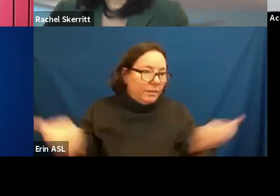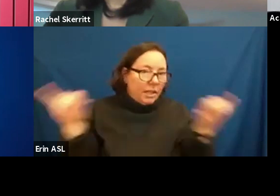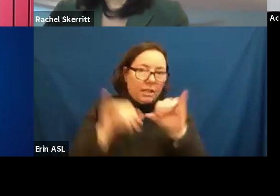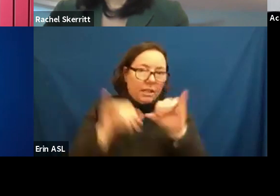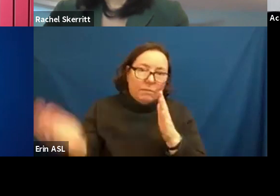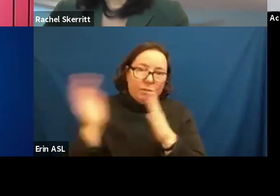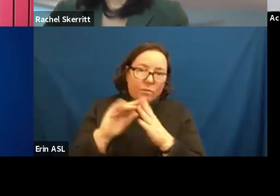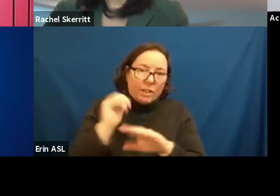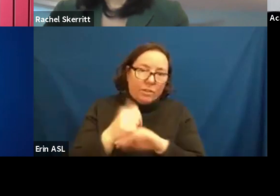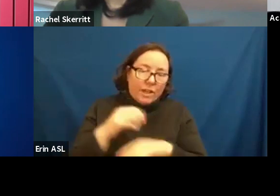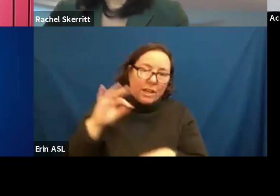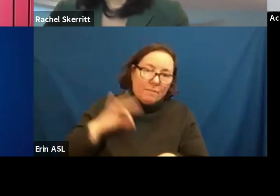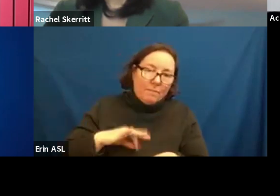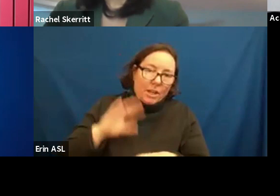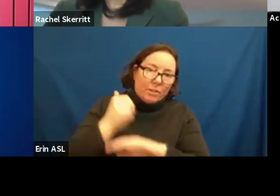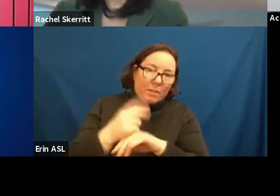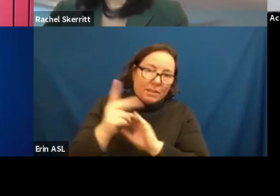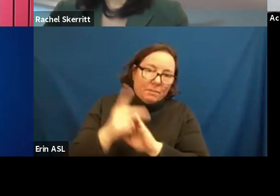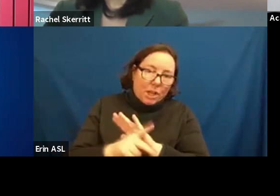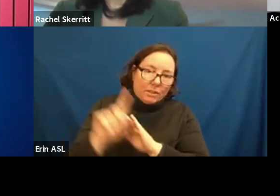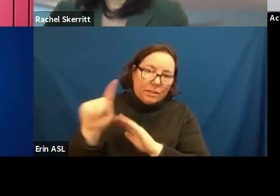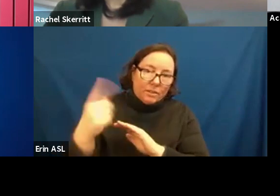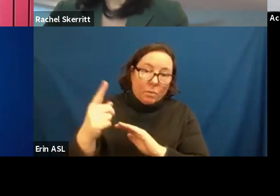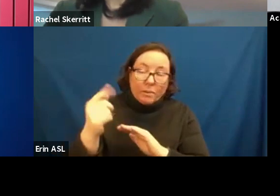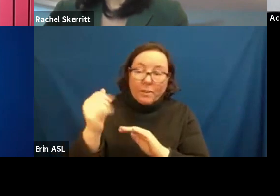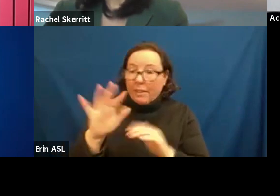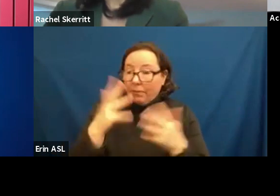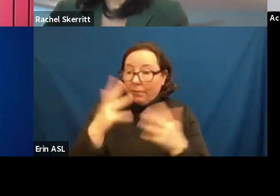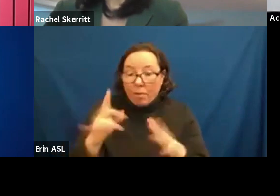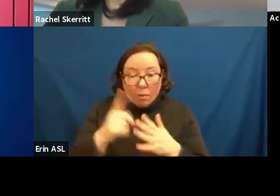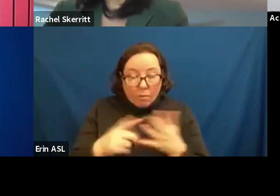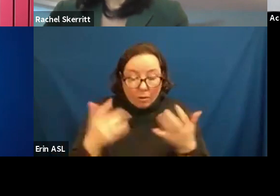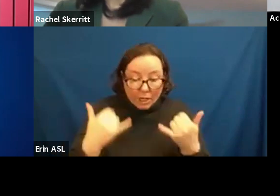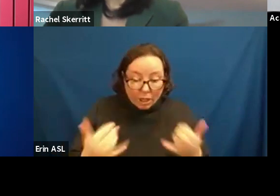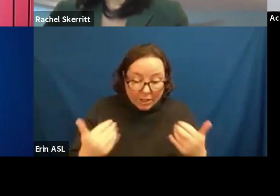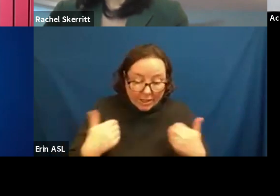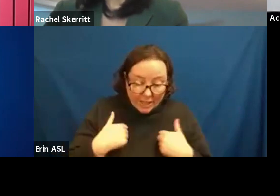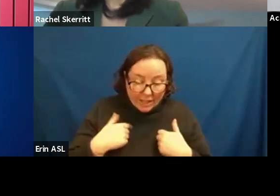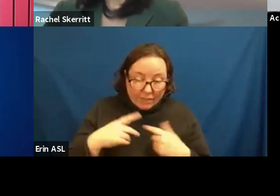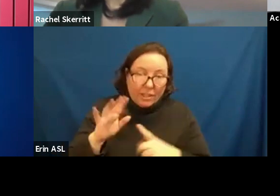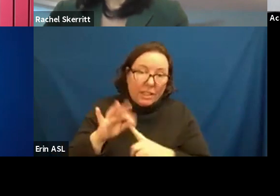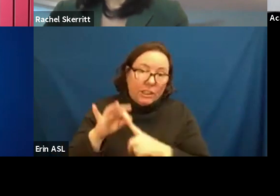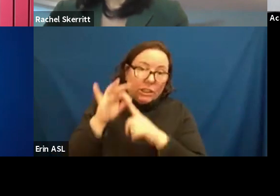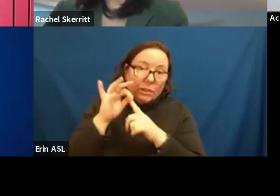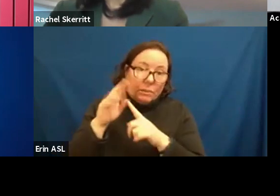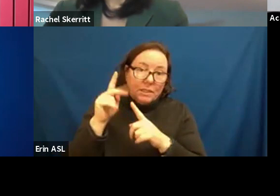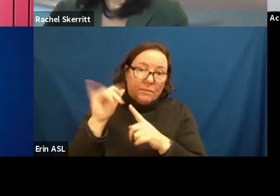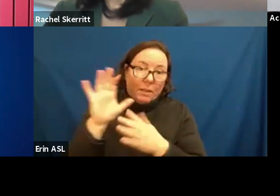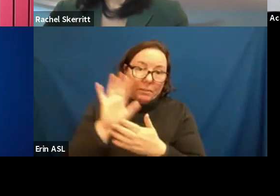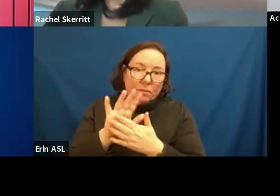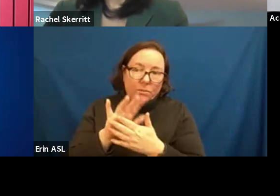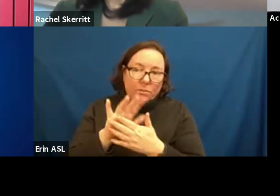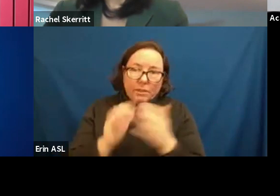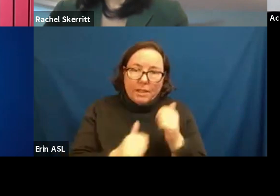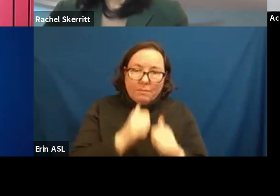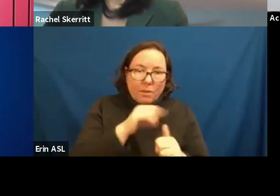solely merit-based policies. If we do not want what we currently have, public yet exclusive exam schools, which the majority of Boston public school